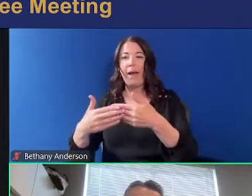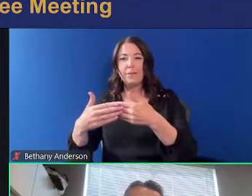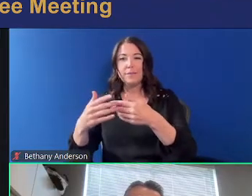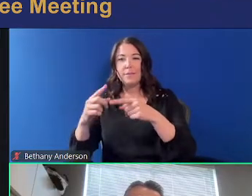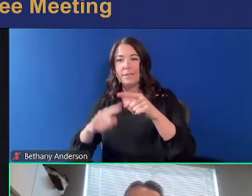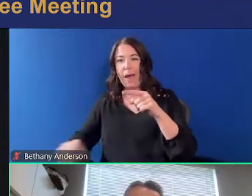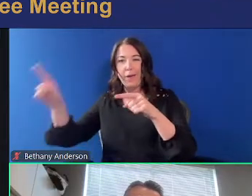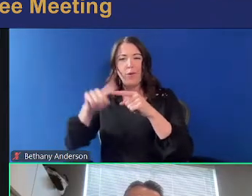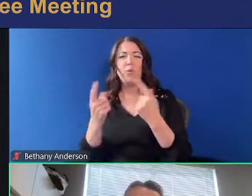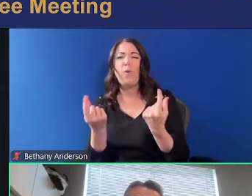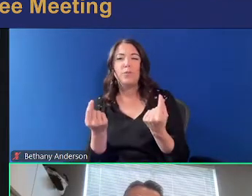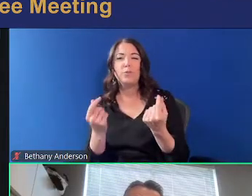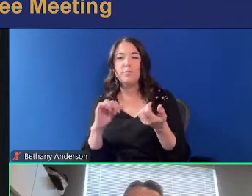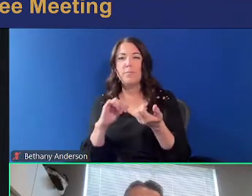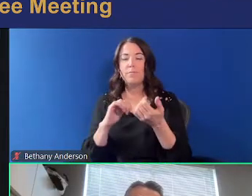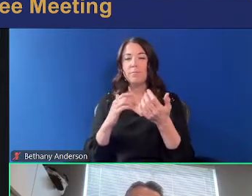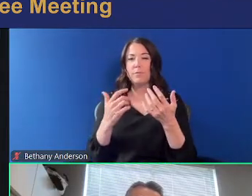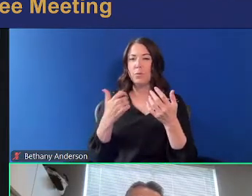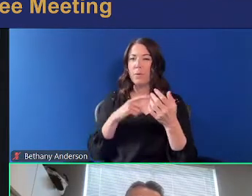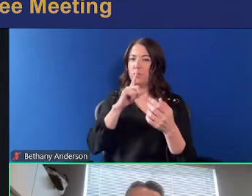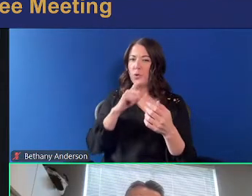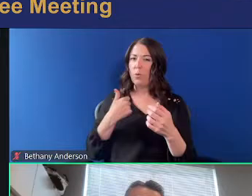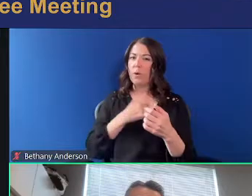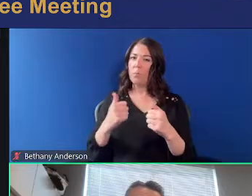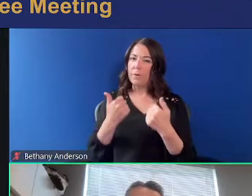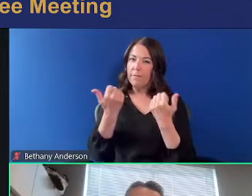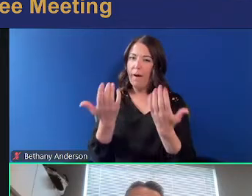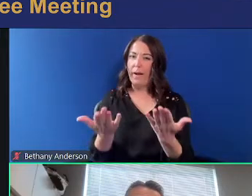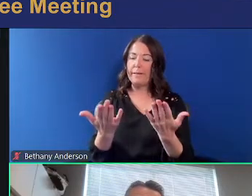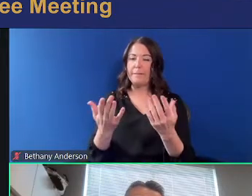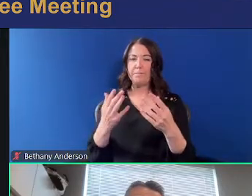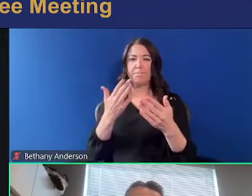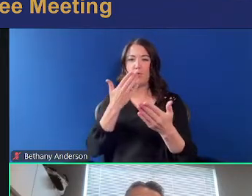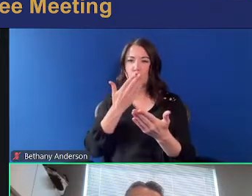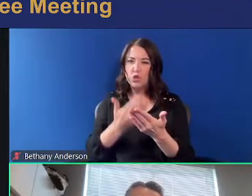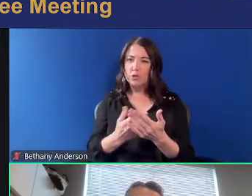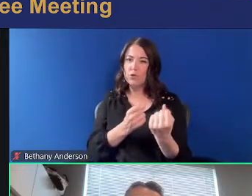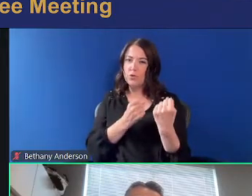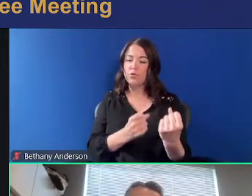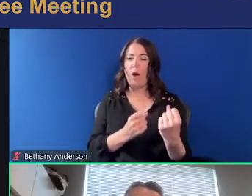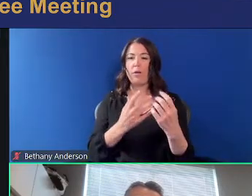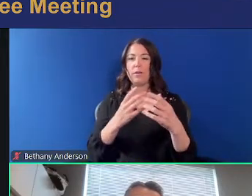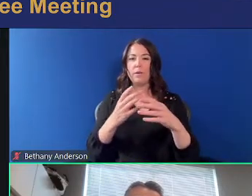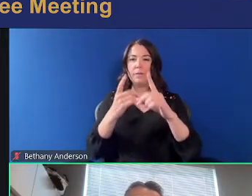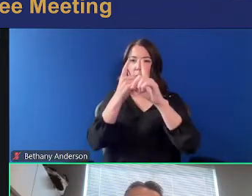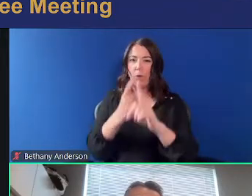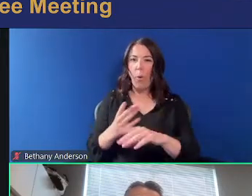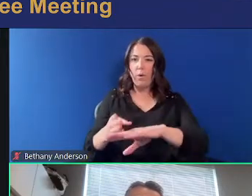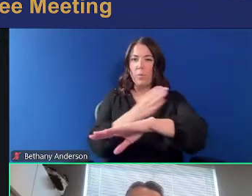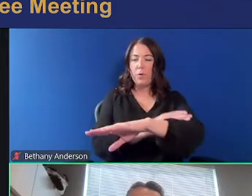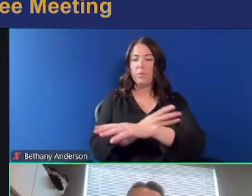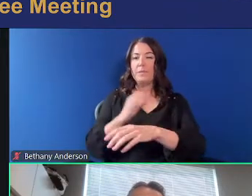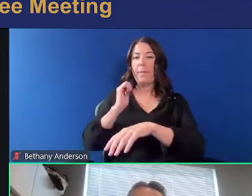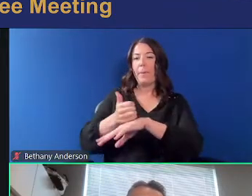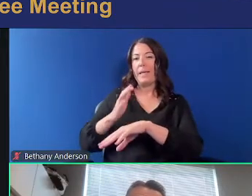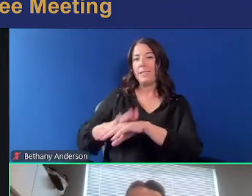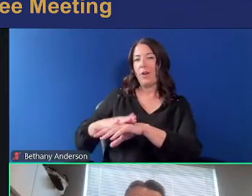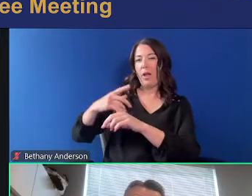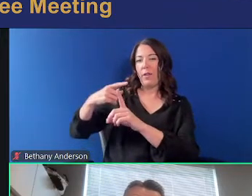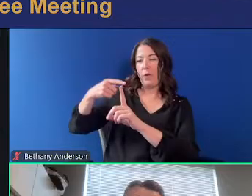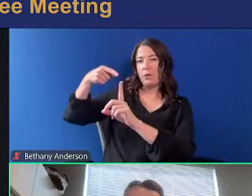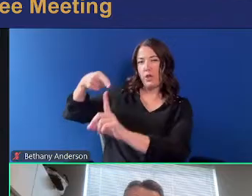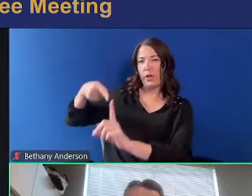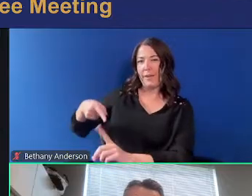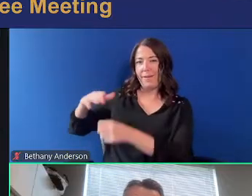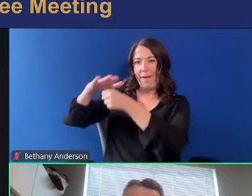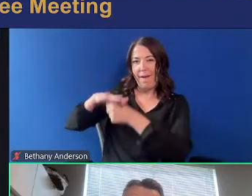that we're providing meaningful and measurable improvements based on the targets that we've identified. But so